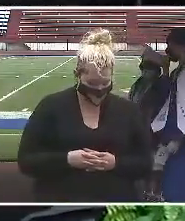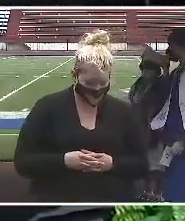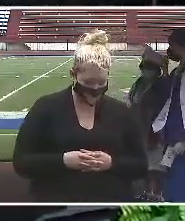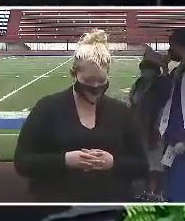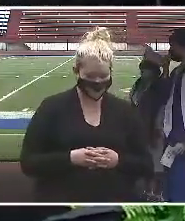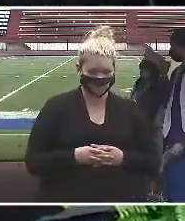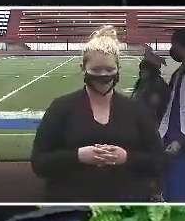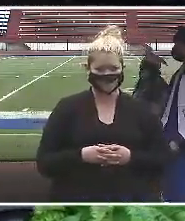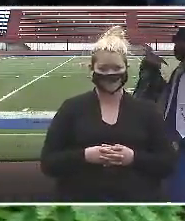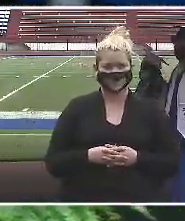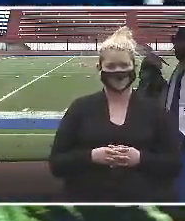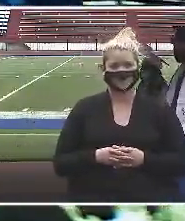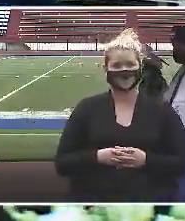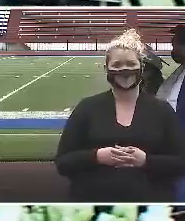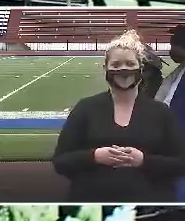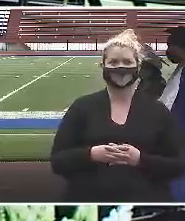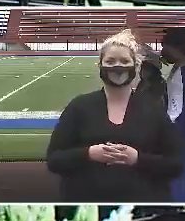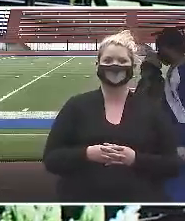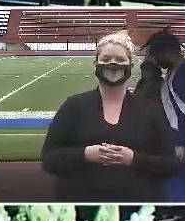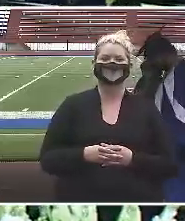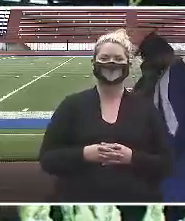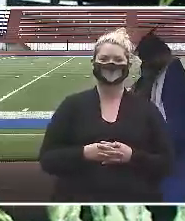Darius Lilio.